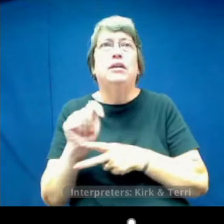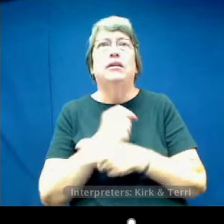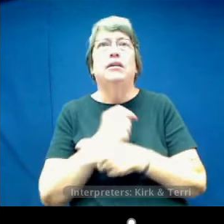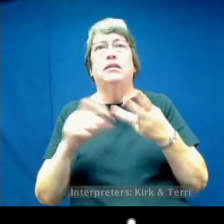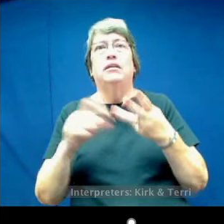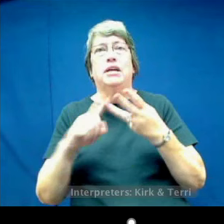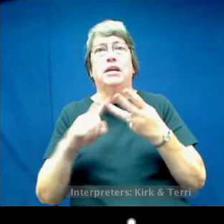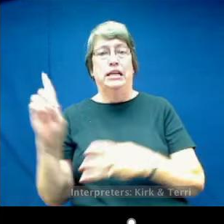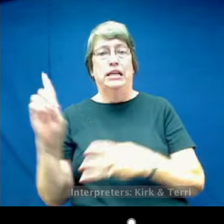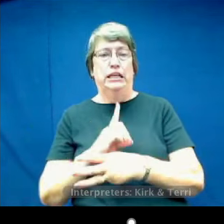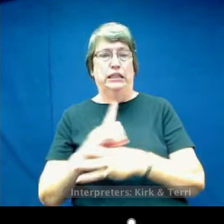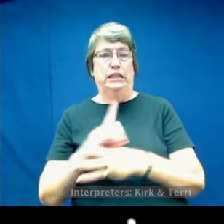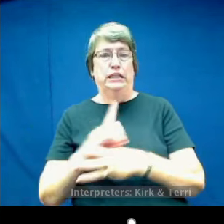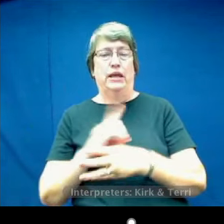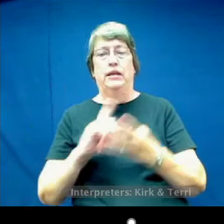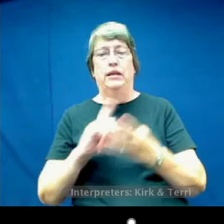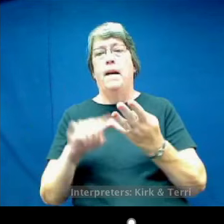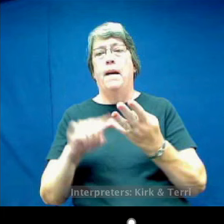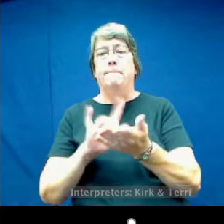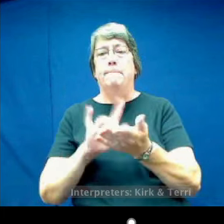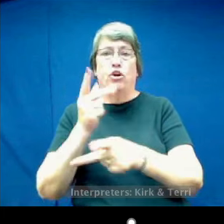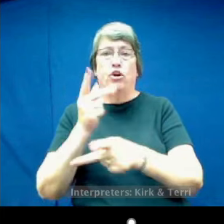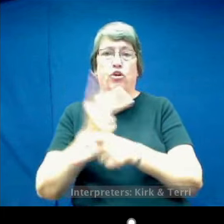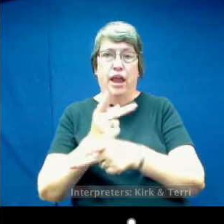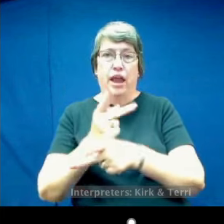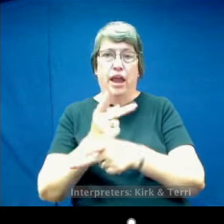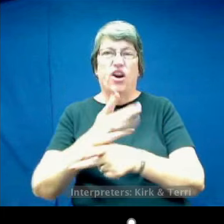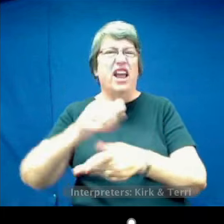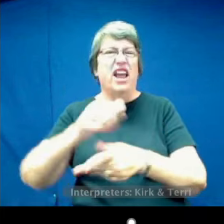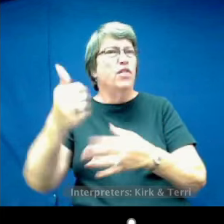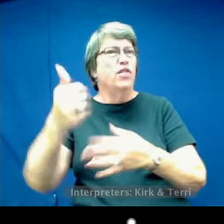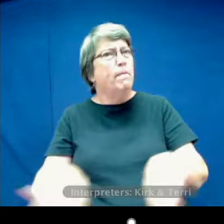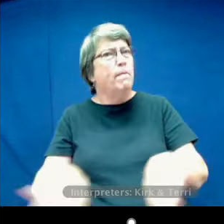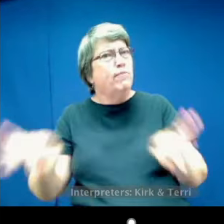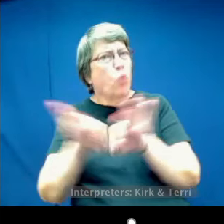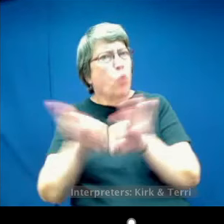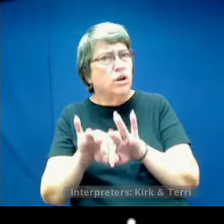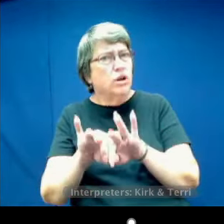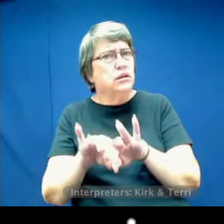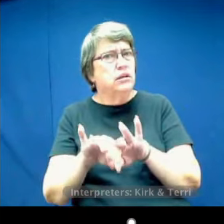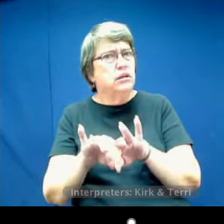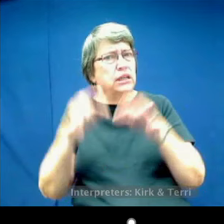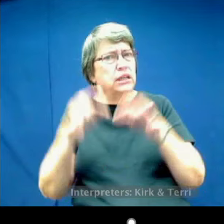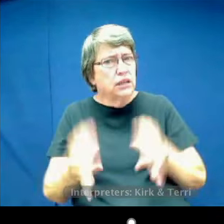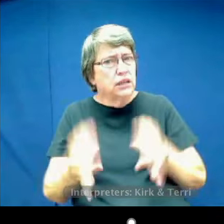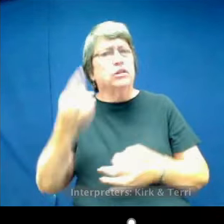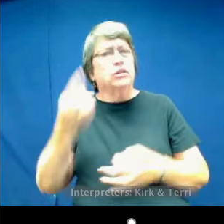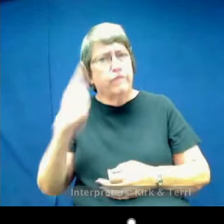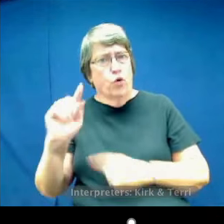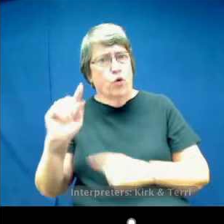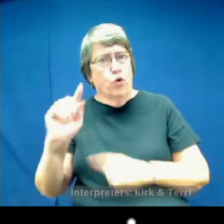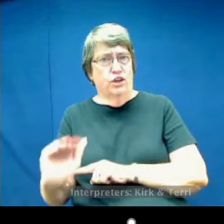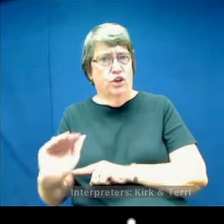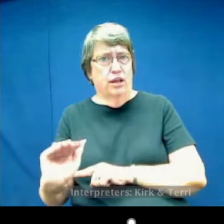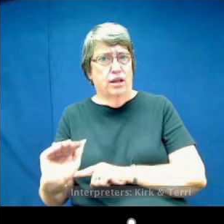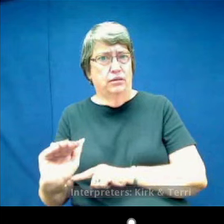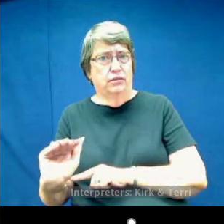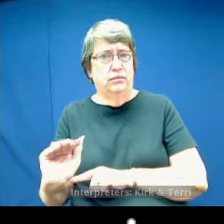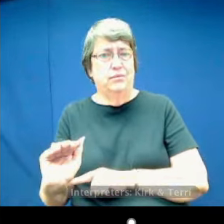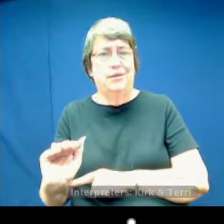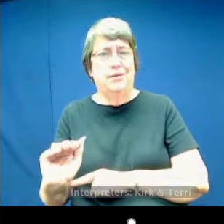discipline, medical care, and other important matters in the life and welfare of the child. Again, it